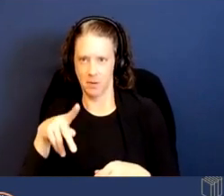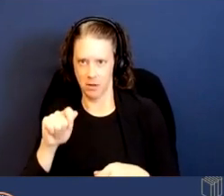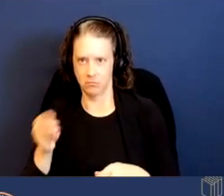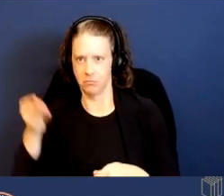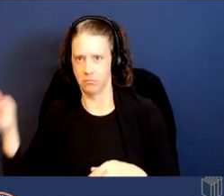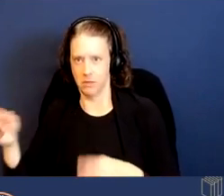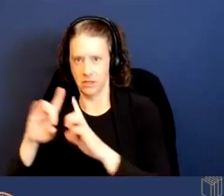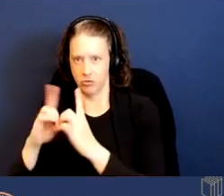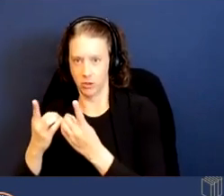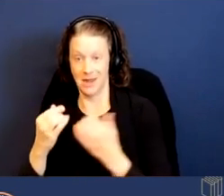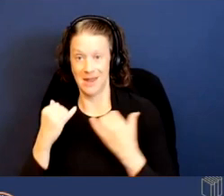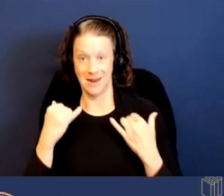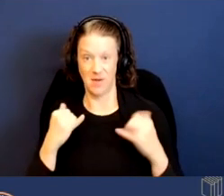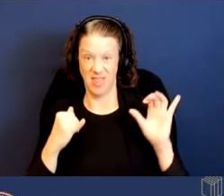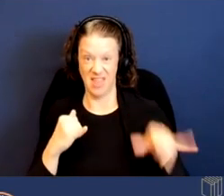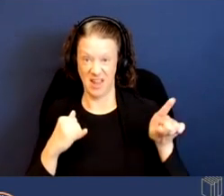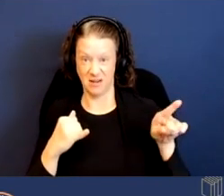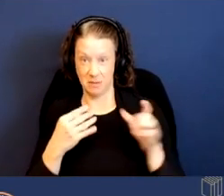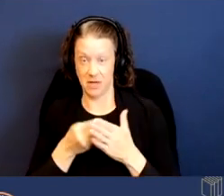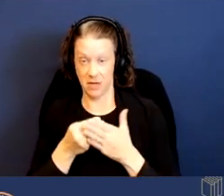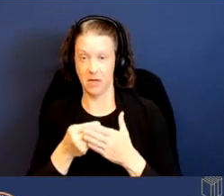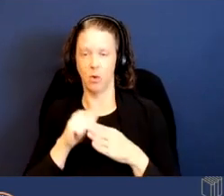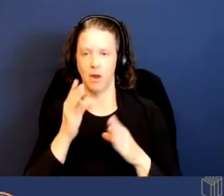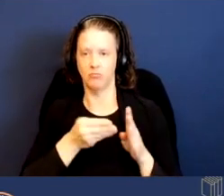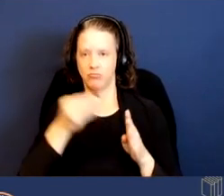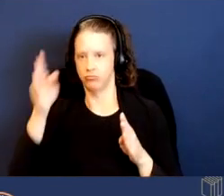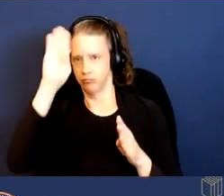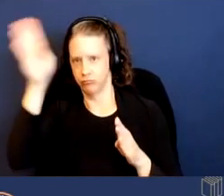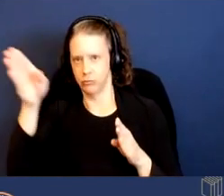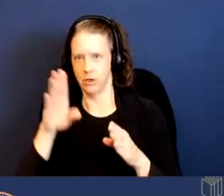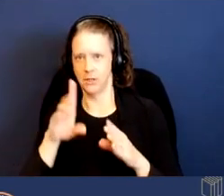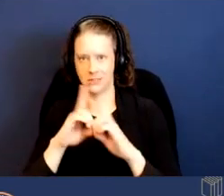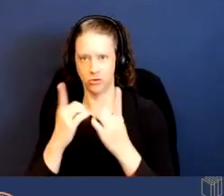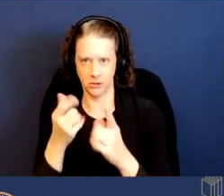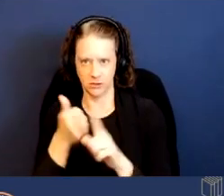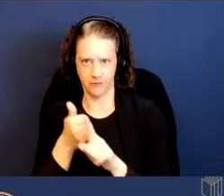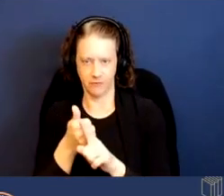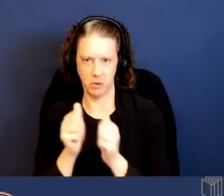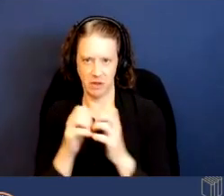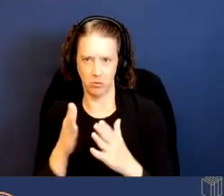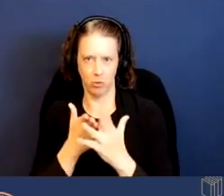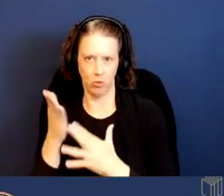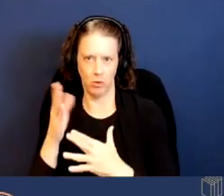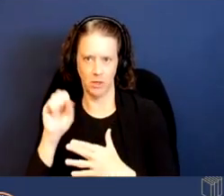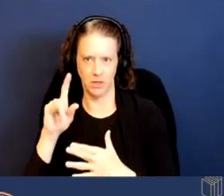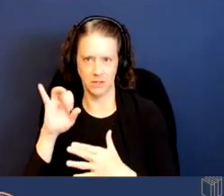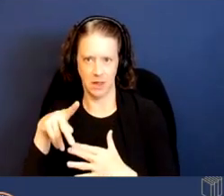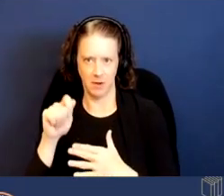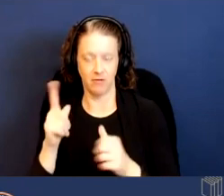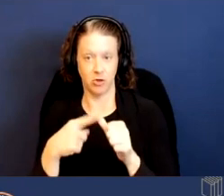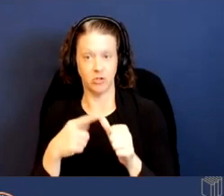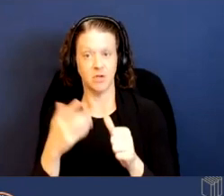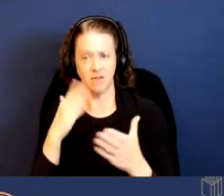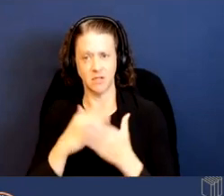school districts. And they have a level of creativity and flexibility provided with this funding, which is